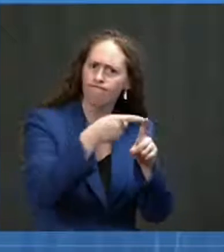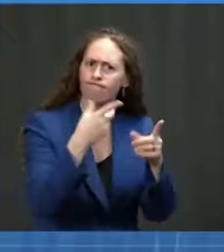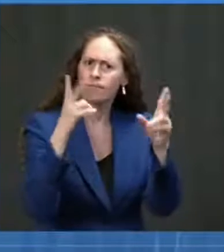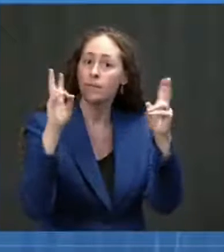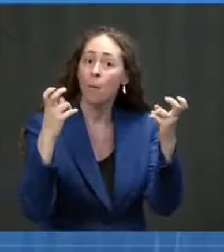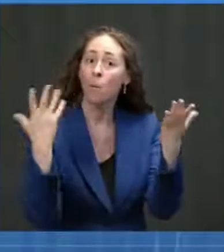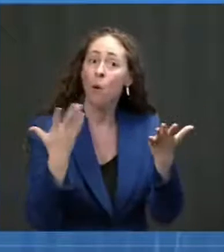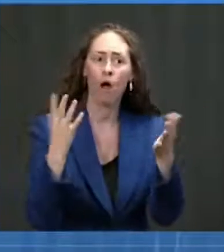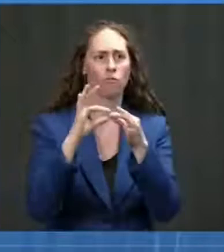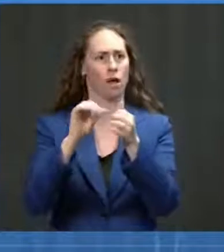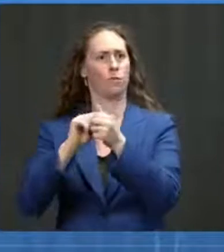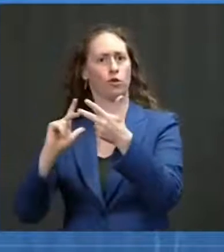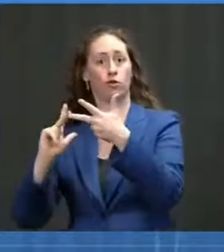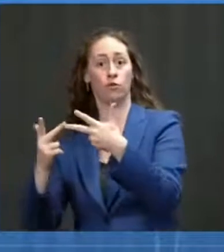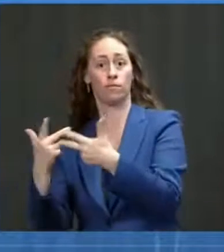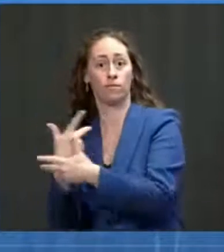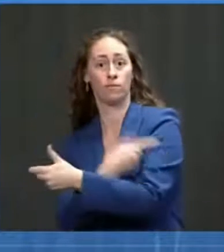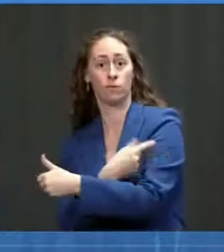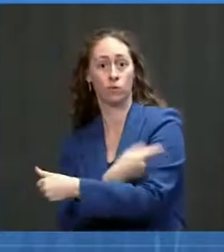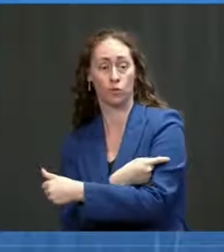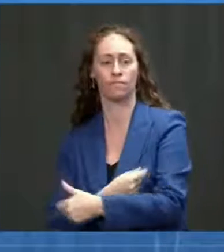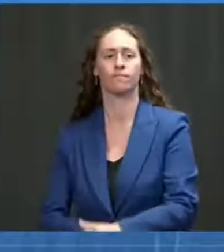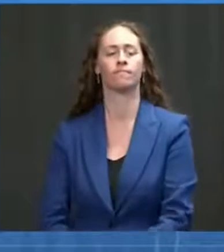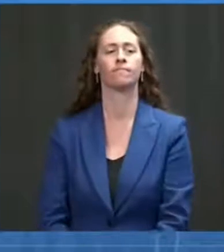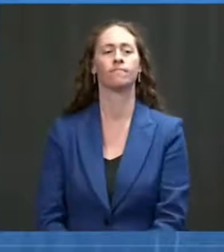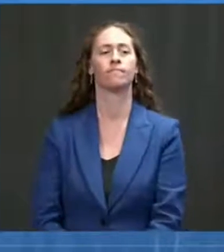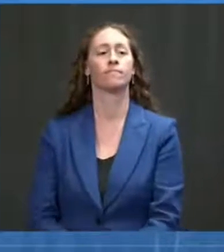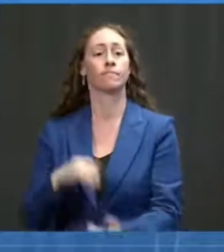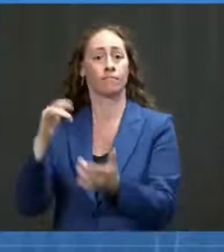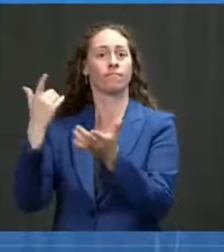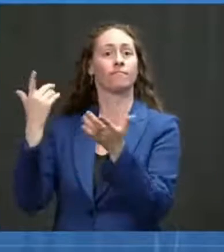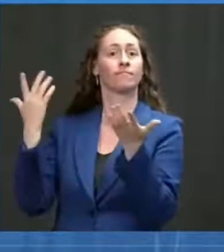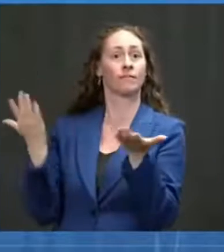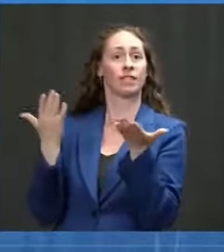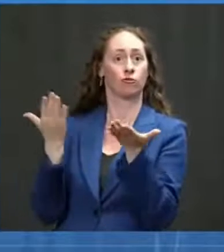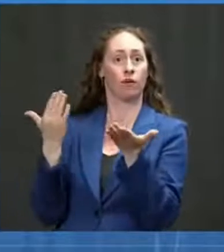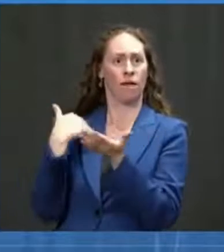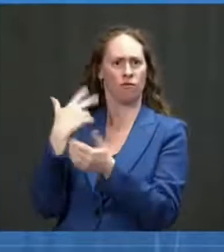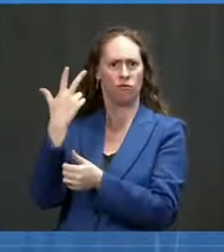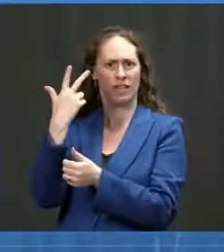So I'll turn to Drs. Murphy, Walensky, and Fauci in just a moment.